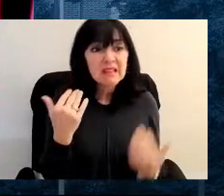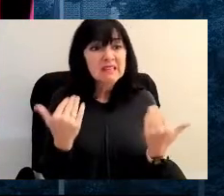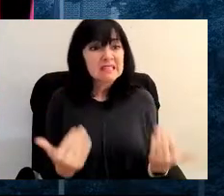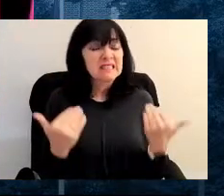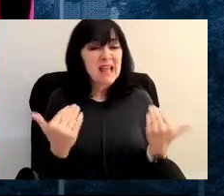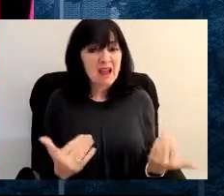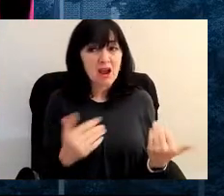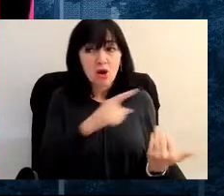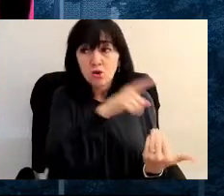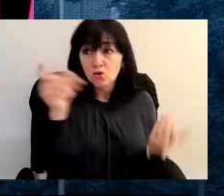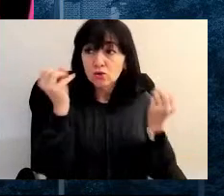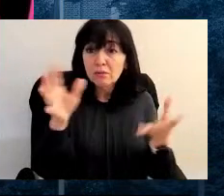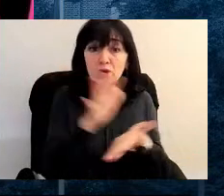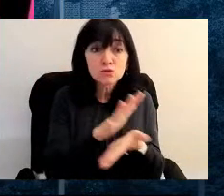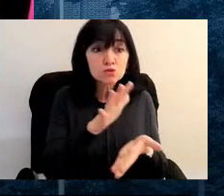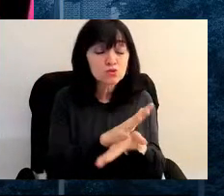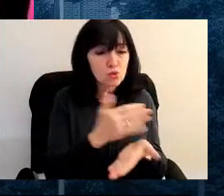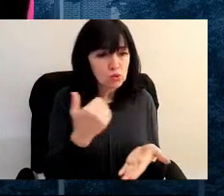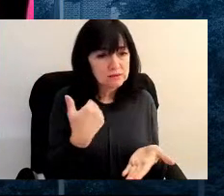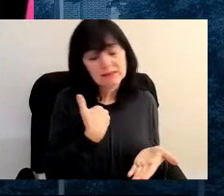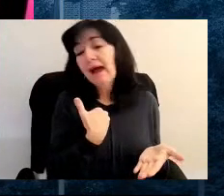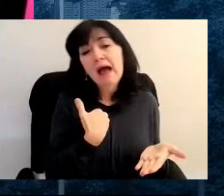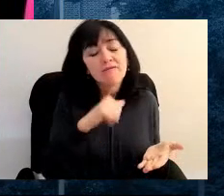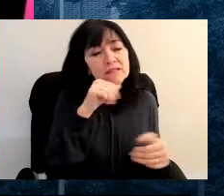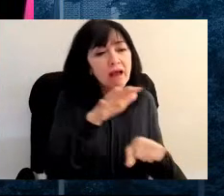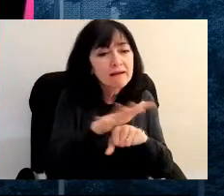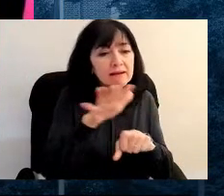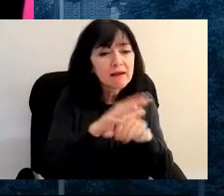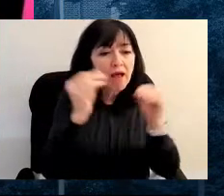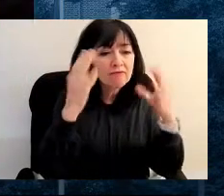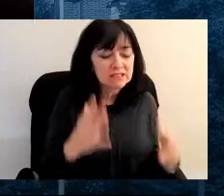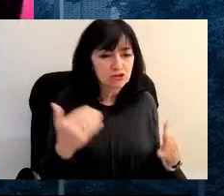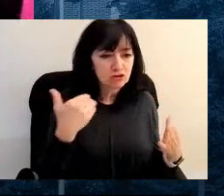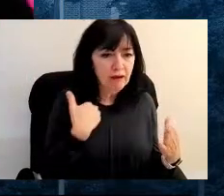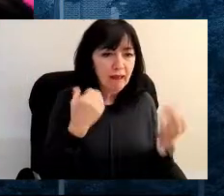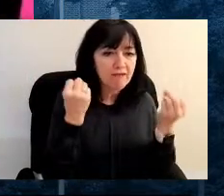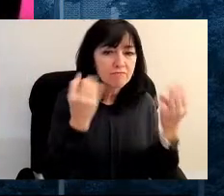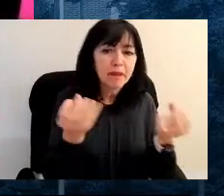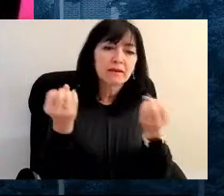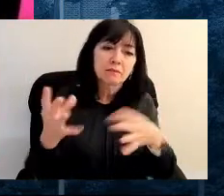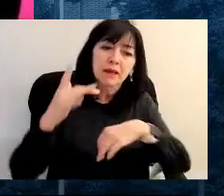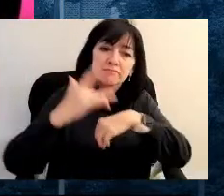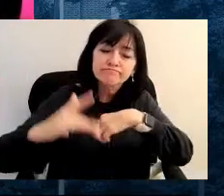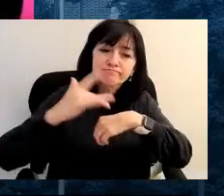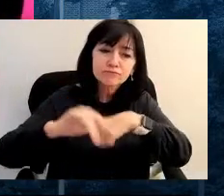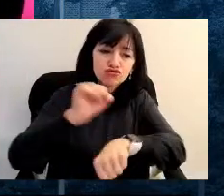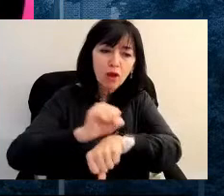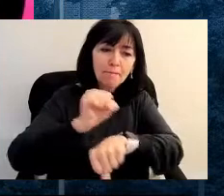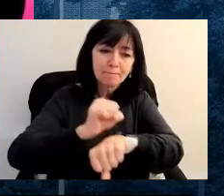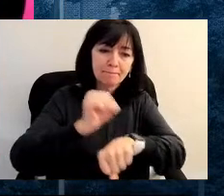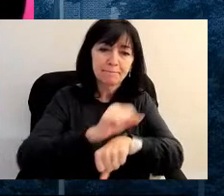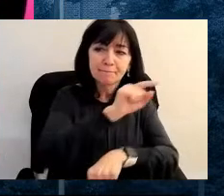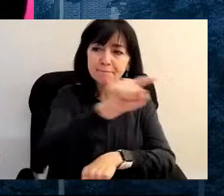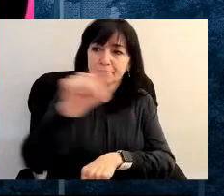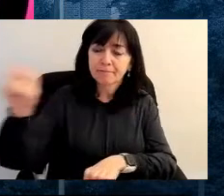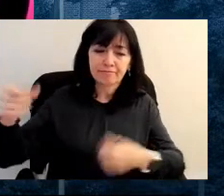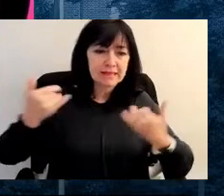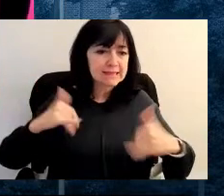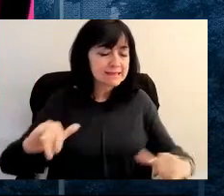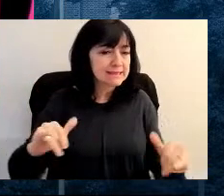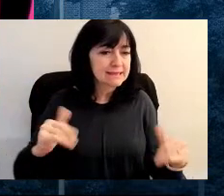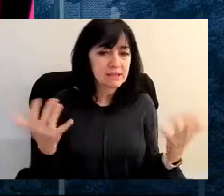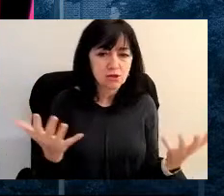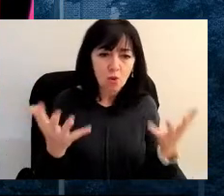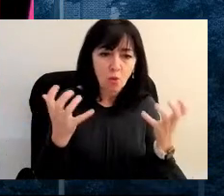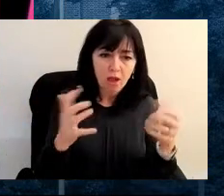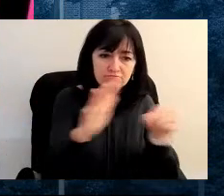reasons. And we know that there's a significant teacher shortage across the nation for some of the same reasons. And so what that's